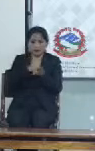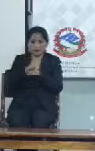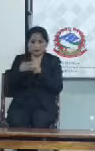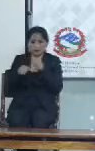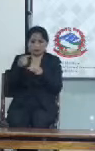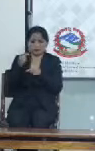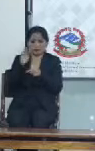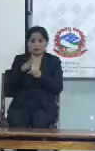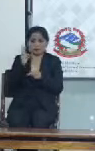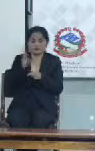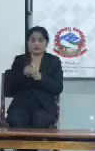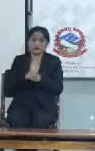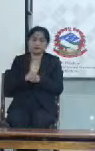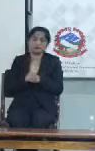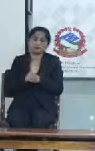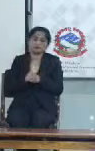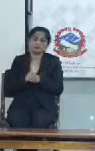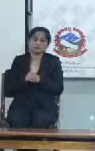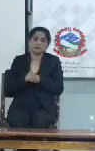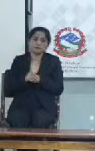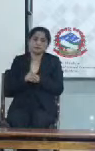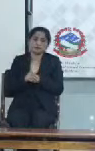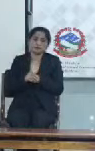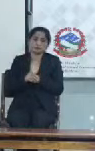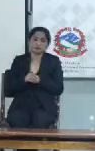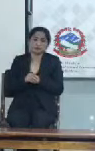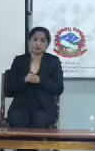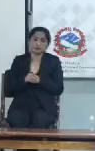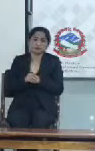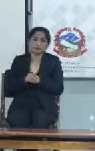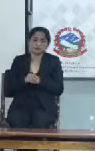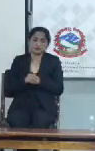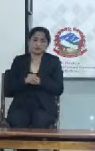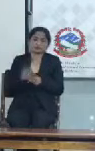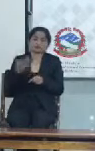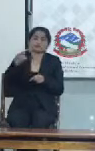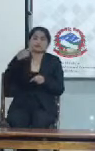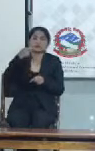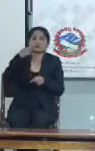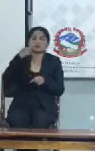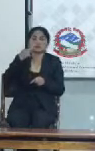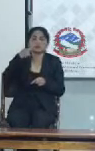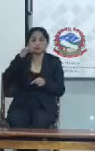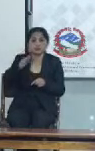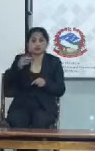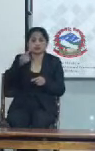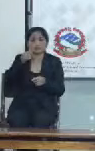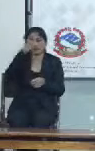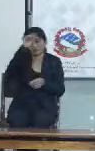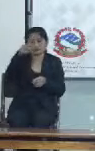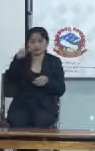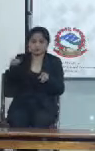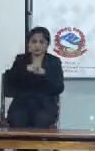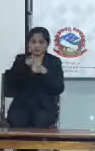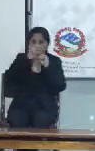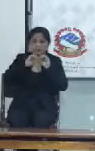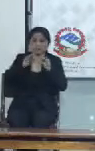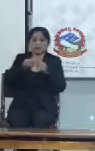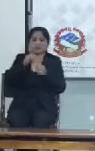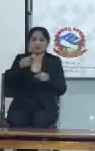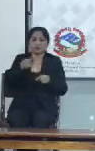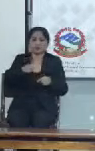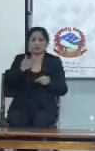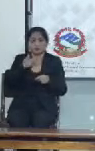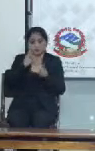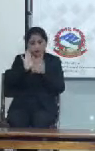want to ensure that only authentic information will be flowed. So yes, some misleading informations are there,